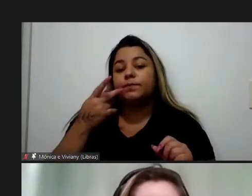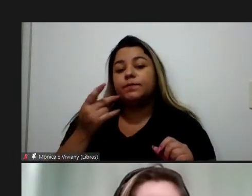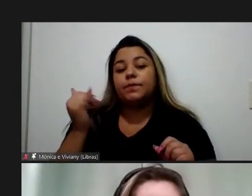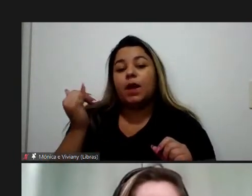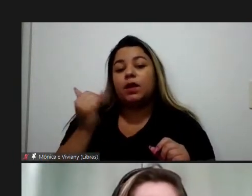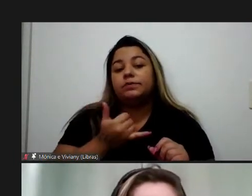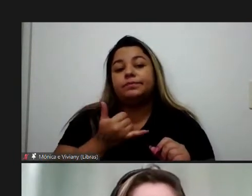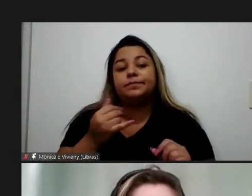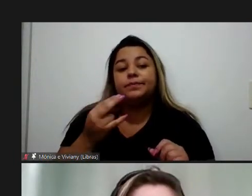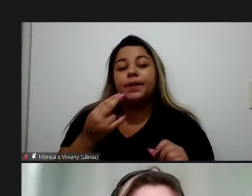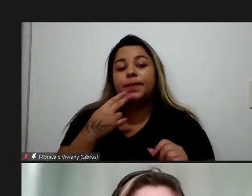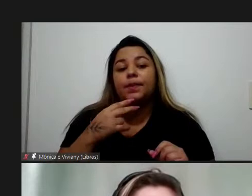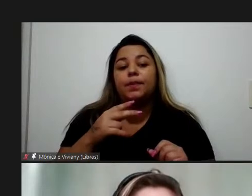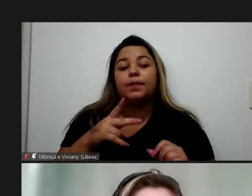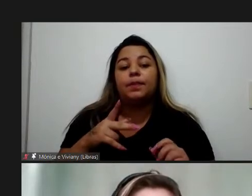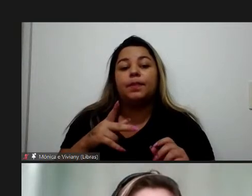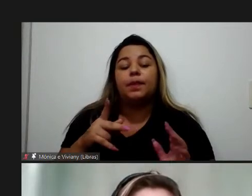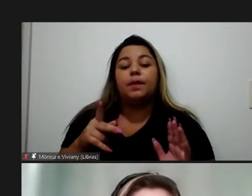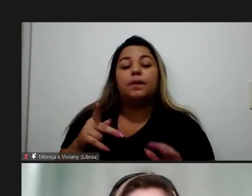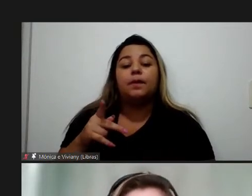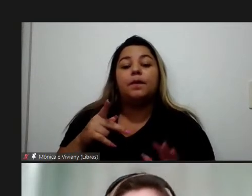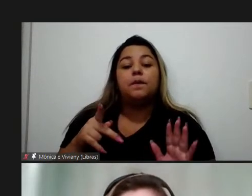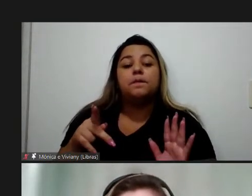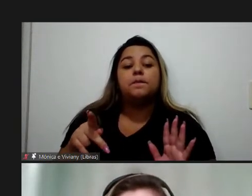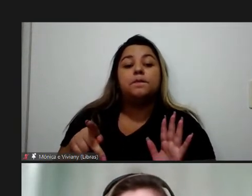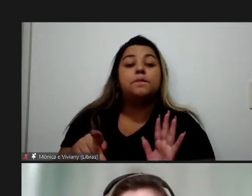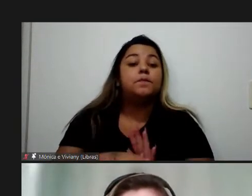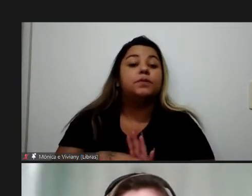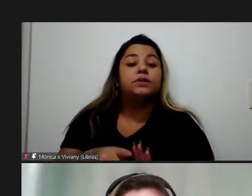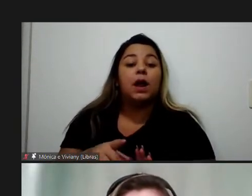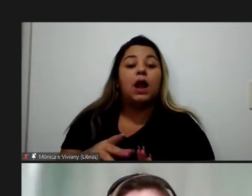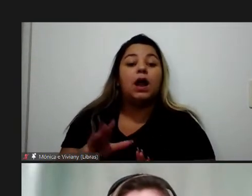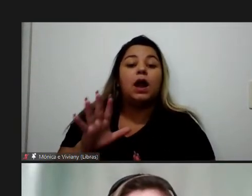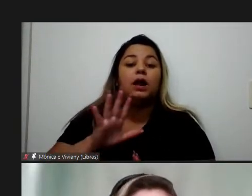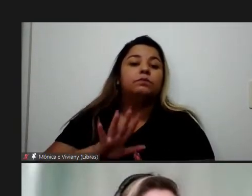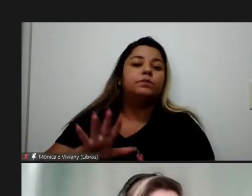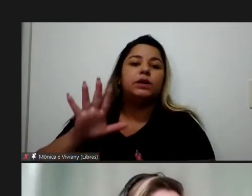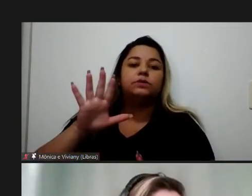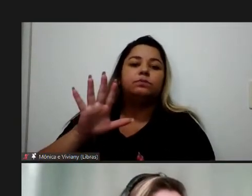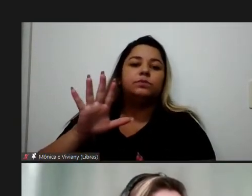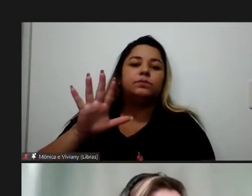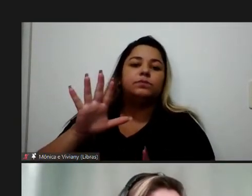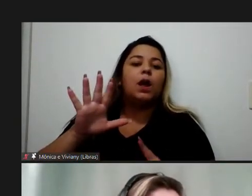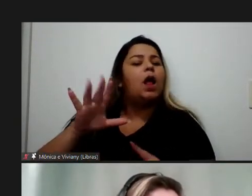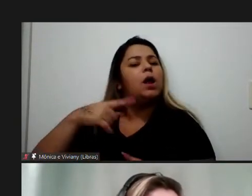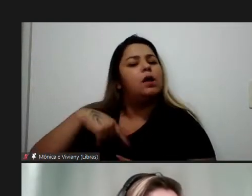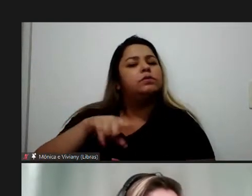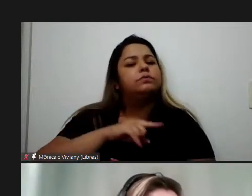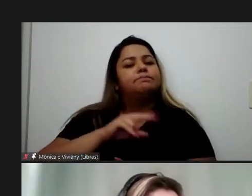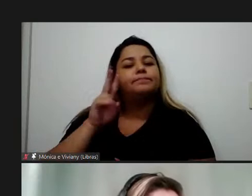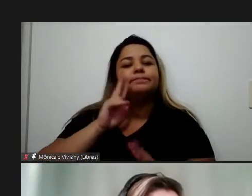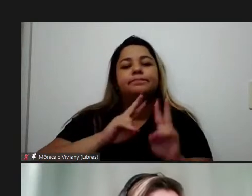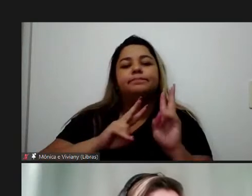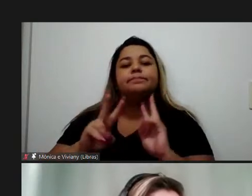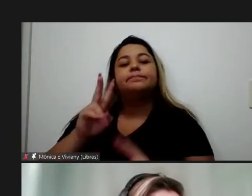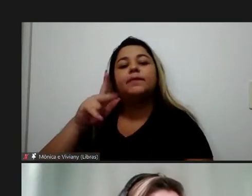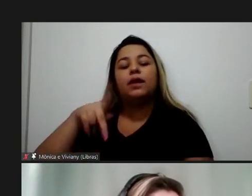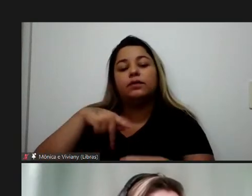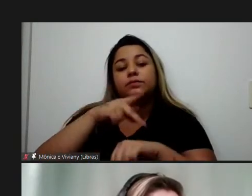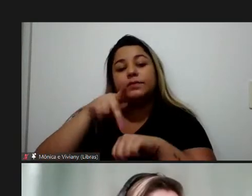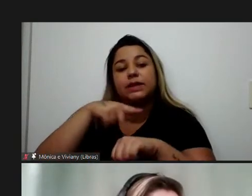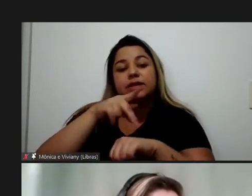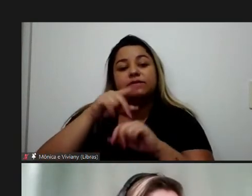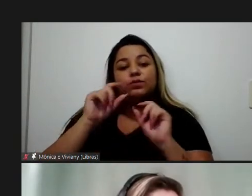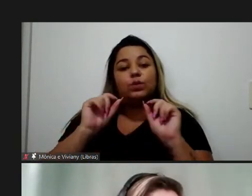am surprised by this statement. Actually, we're looking at countries in South America